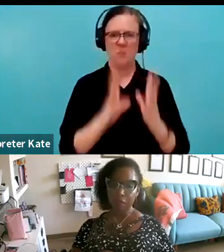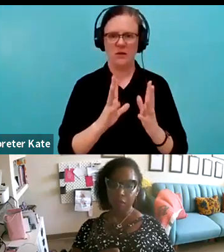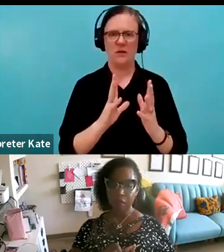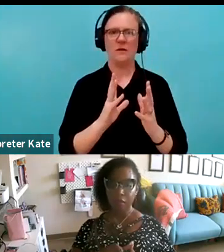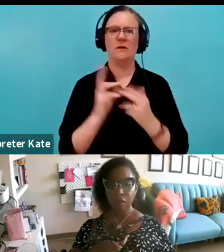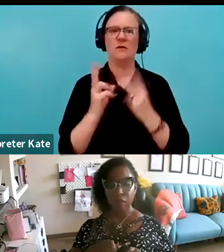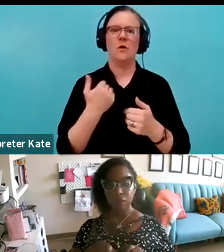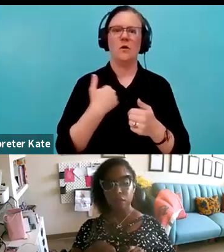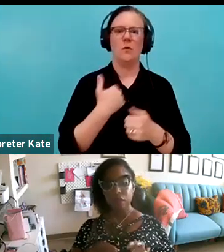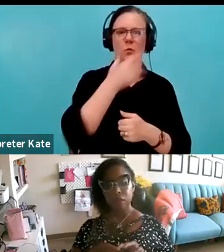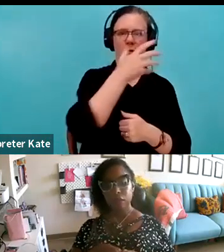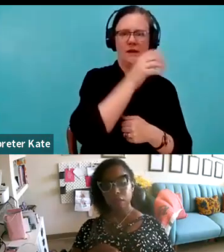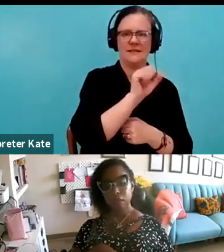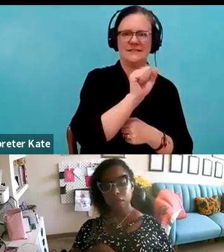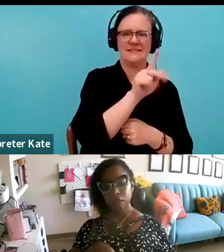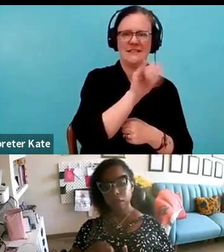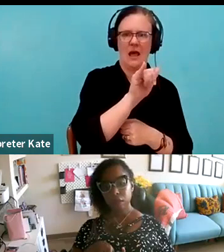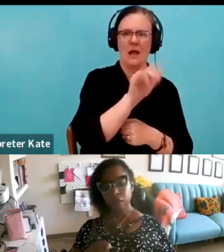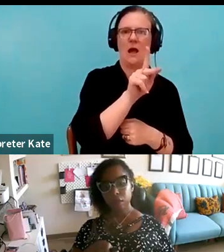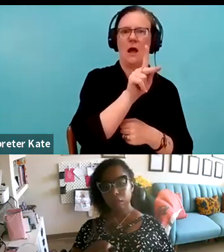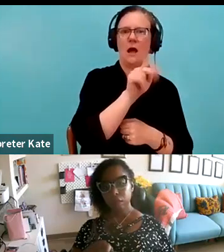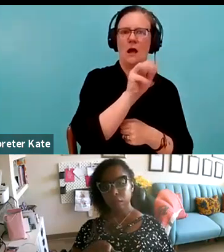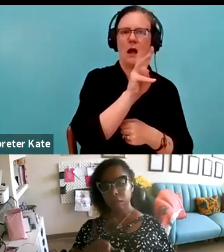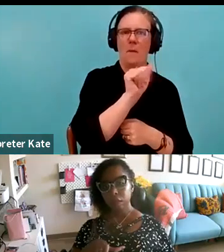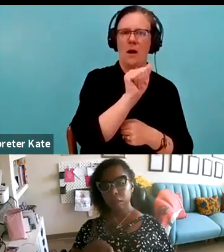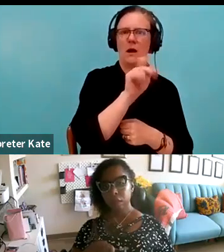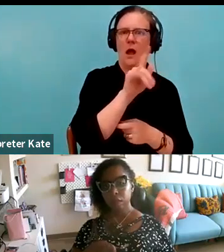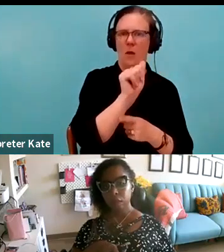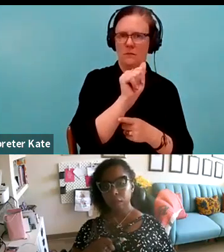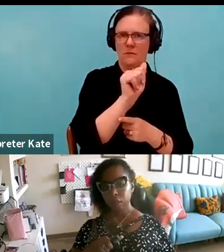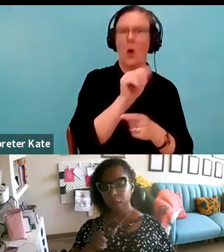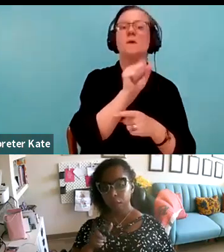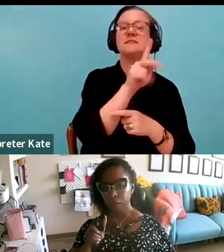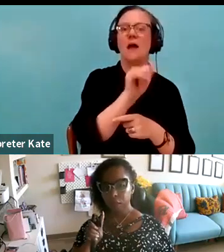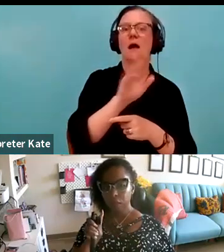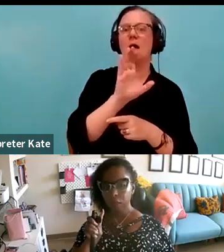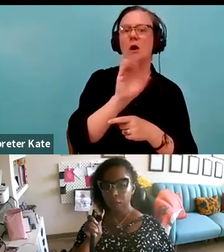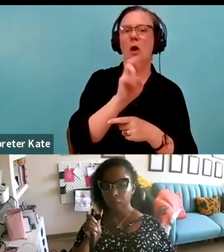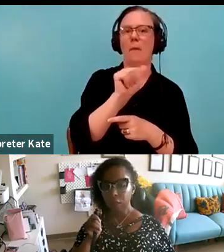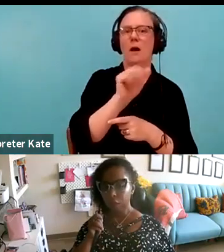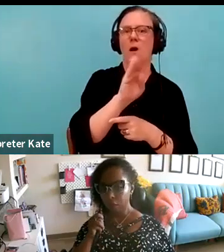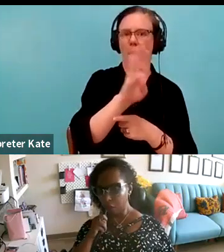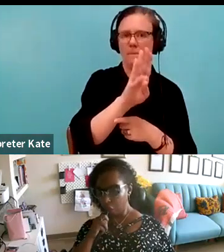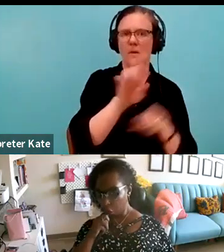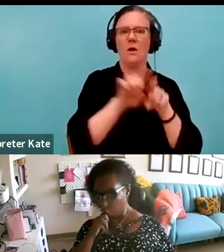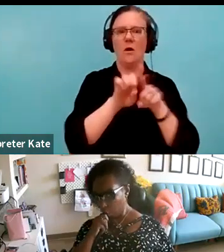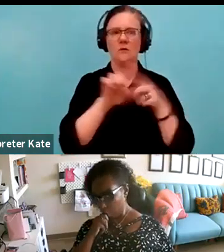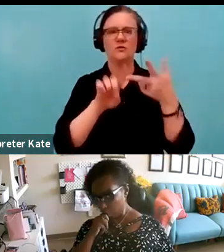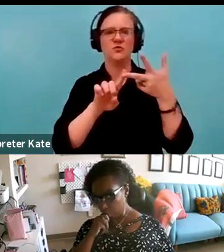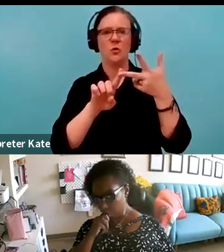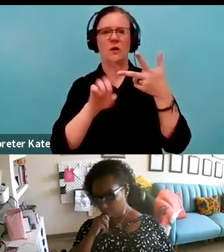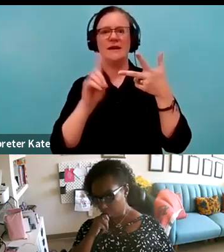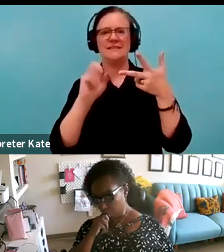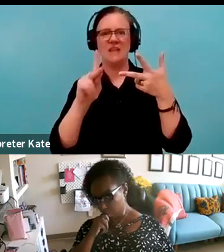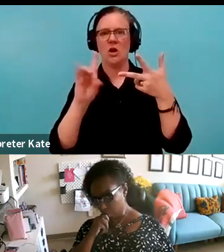conversation with Sky Cub, who's a contributor to her new book. And the conversation will be moderated by Advancing Leadership Fellow